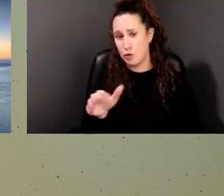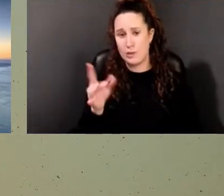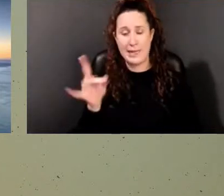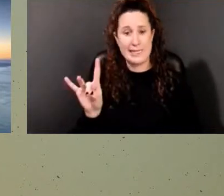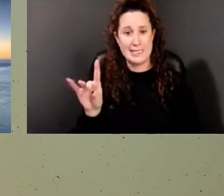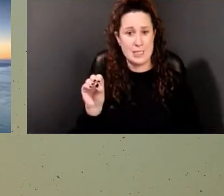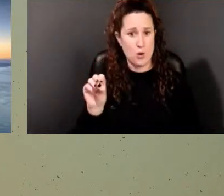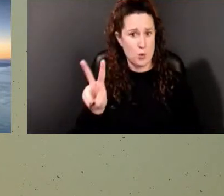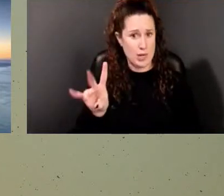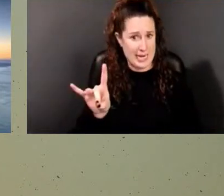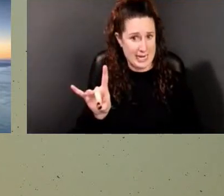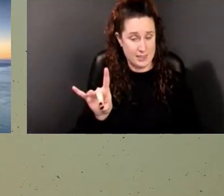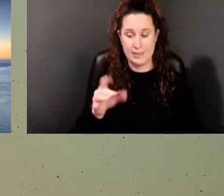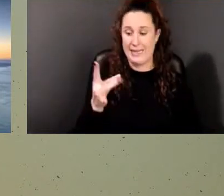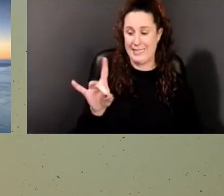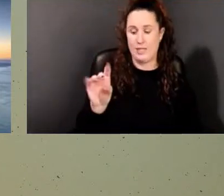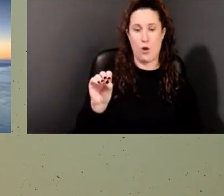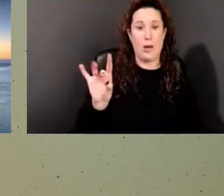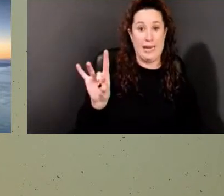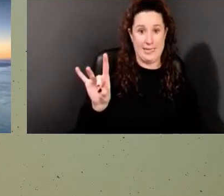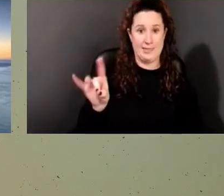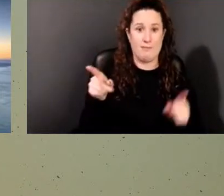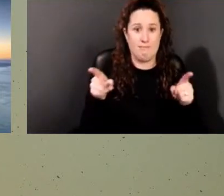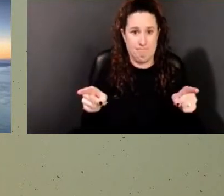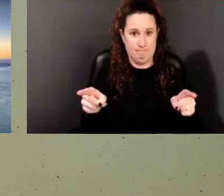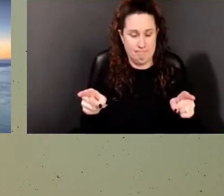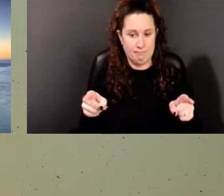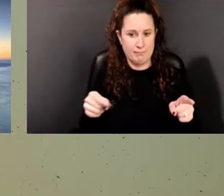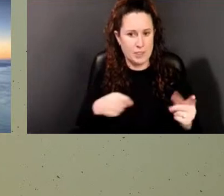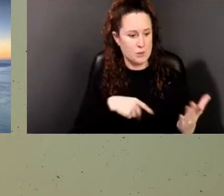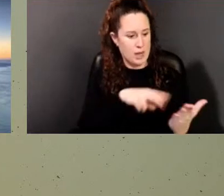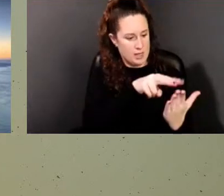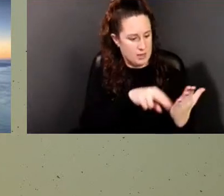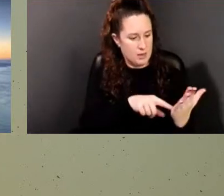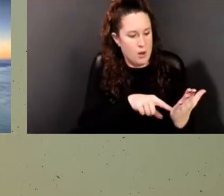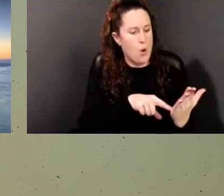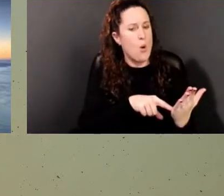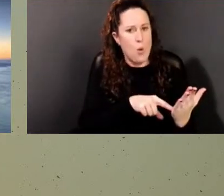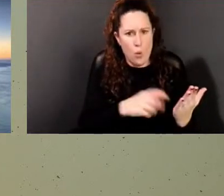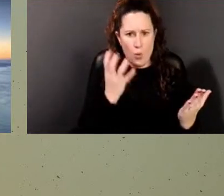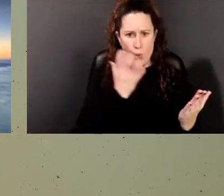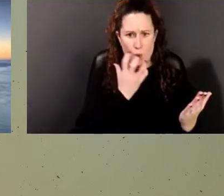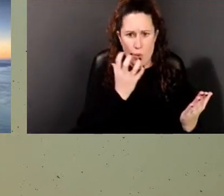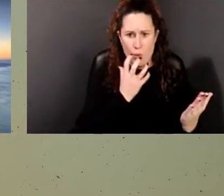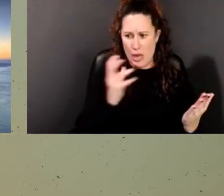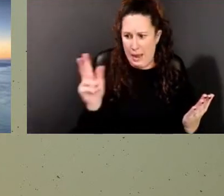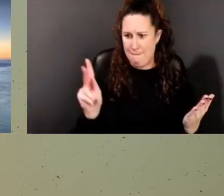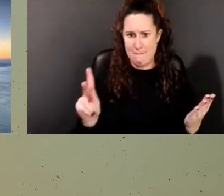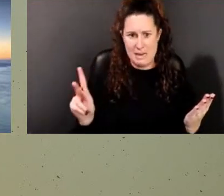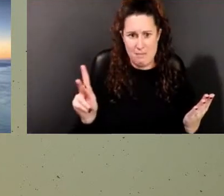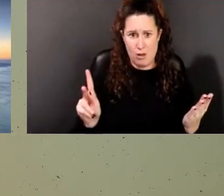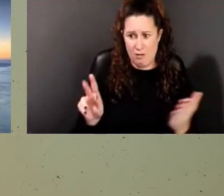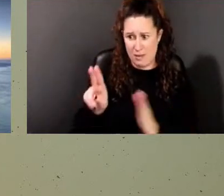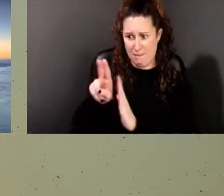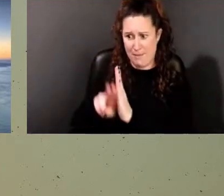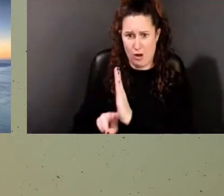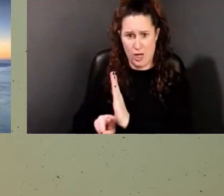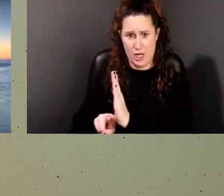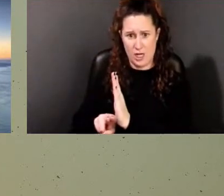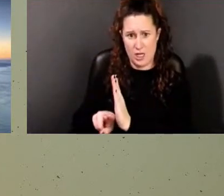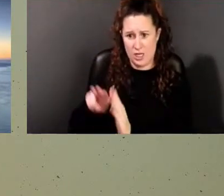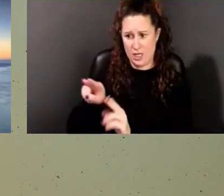I thought, wow, these people have been out here this long. What has taken so long to